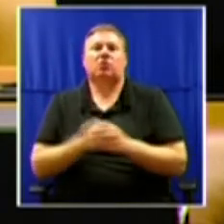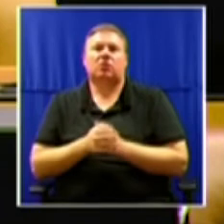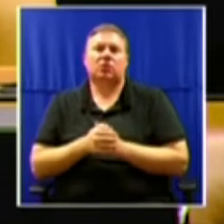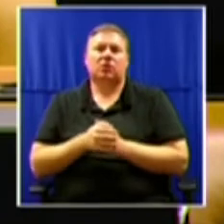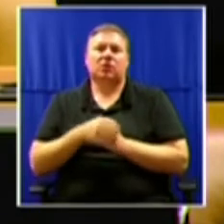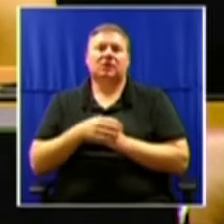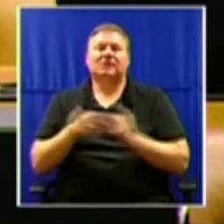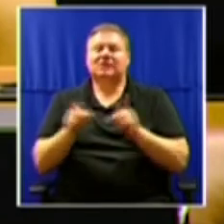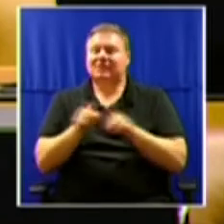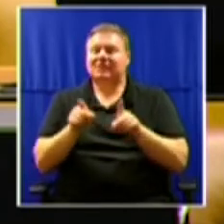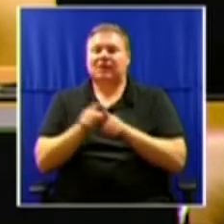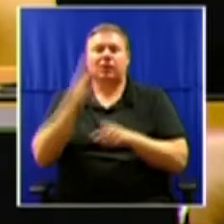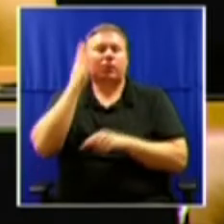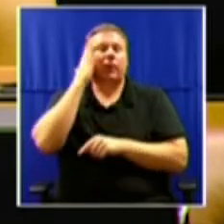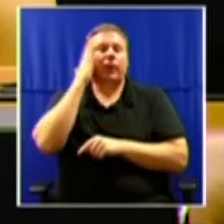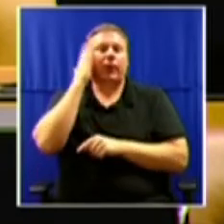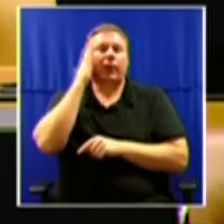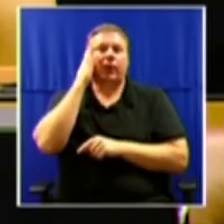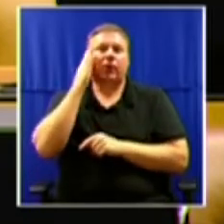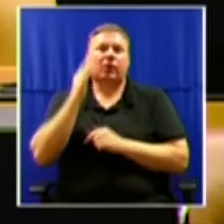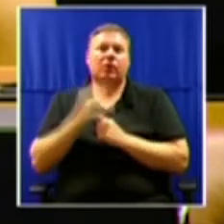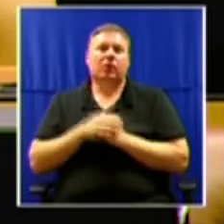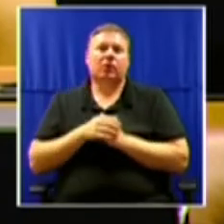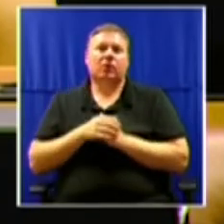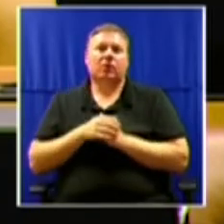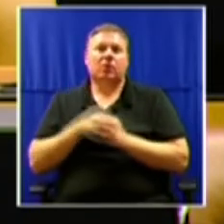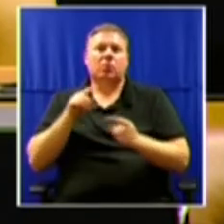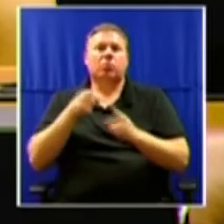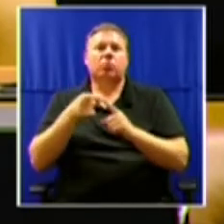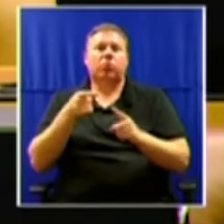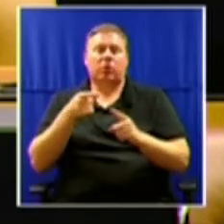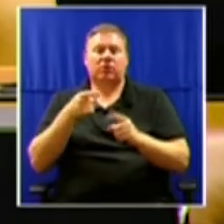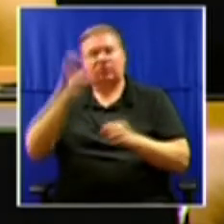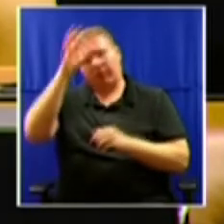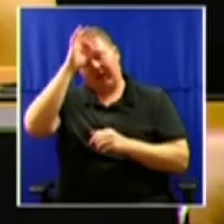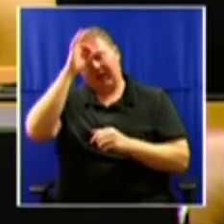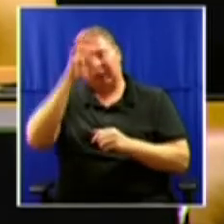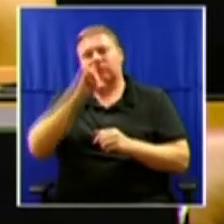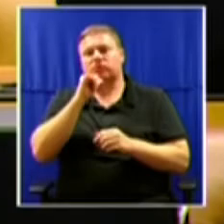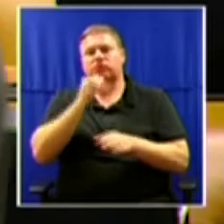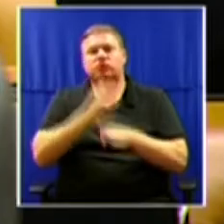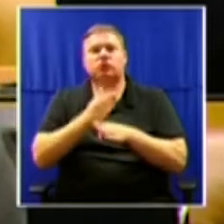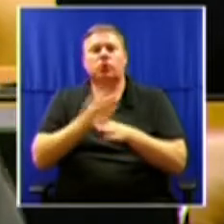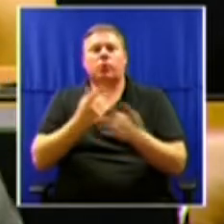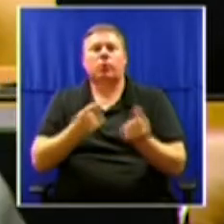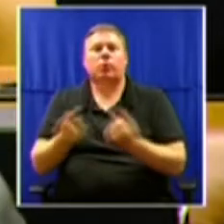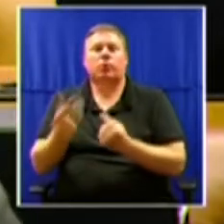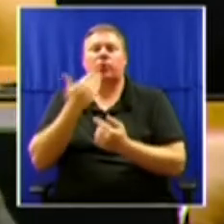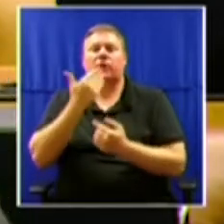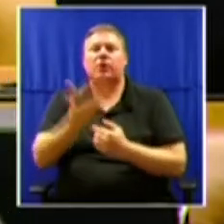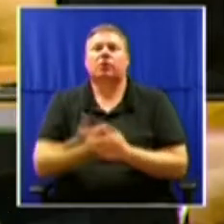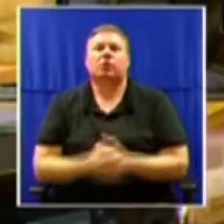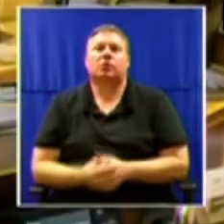know exactly where, at what point the police are not doing their work. Thank you very much.